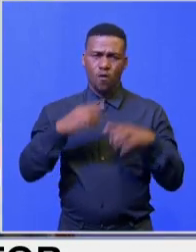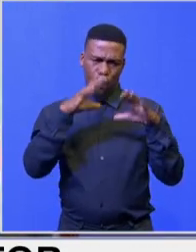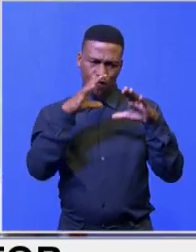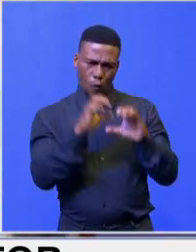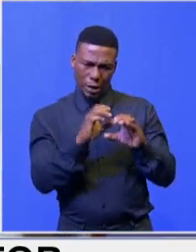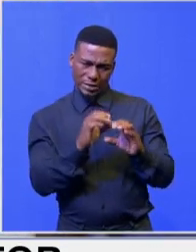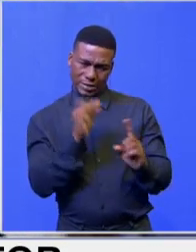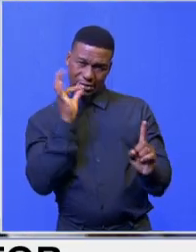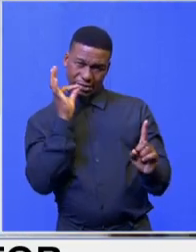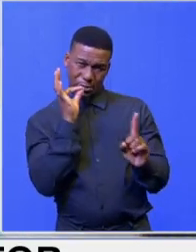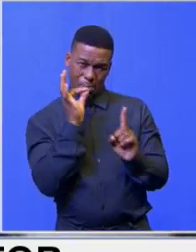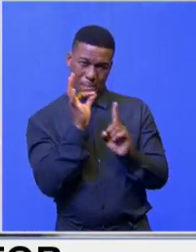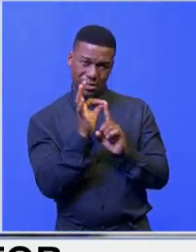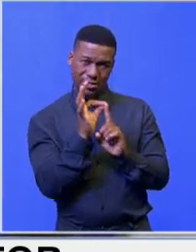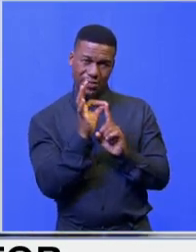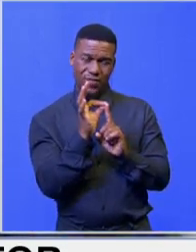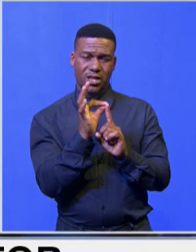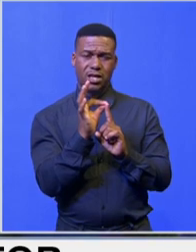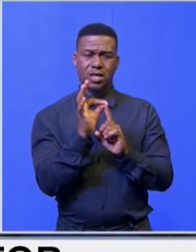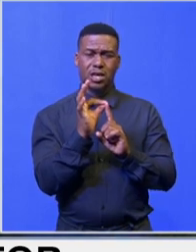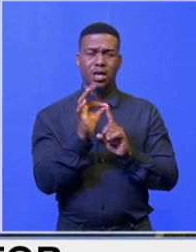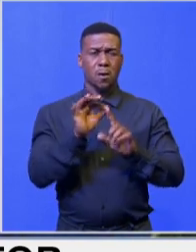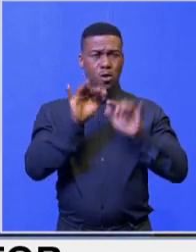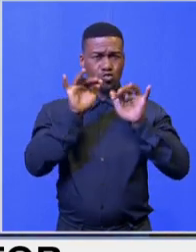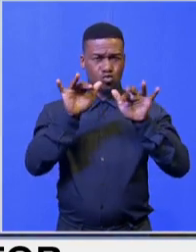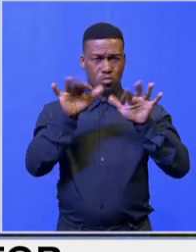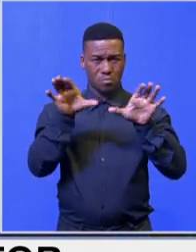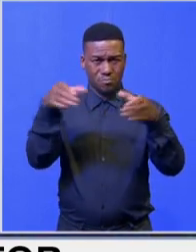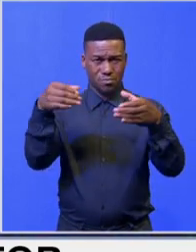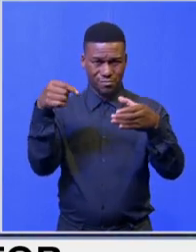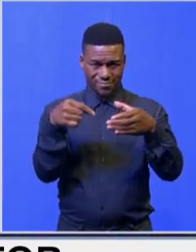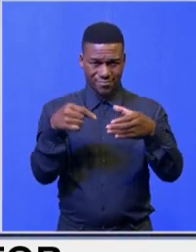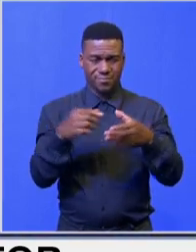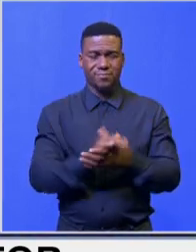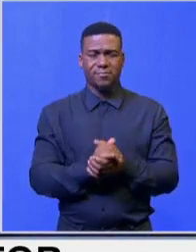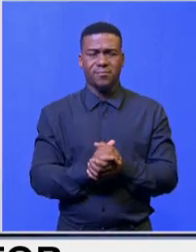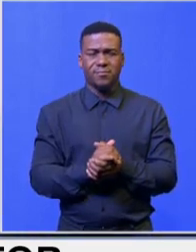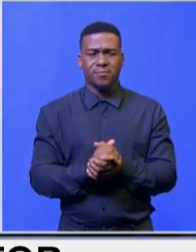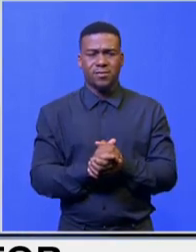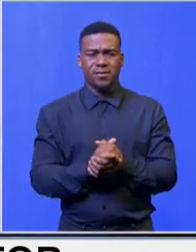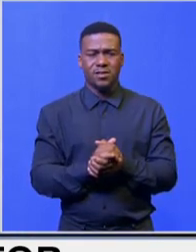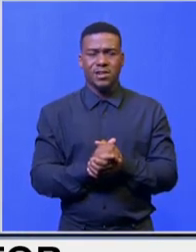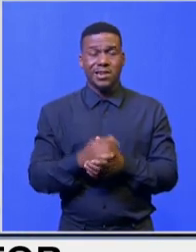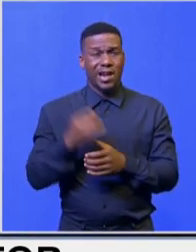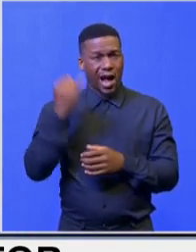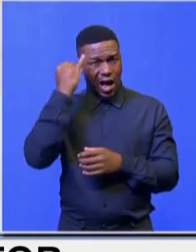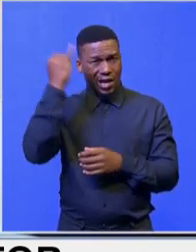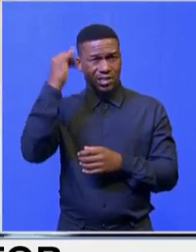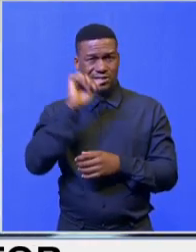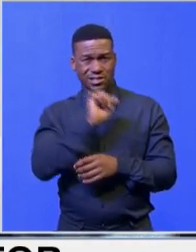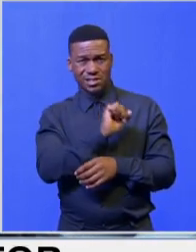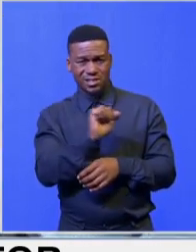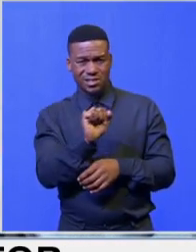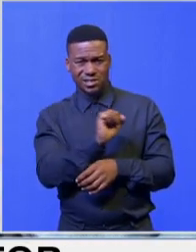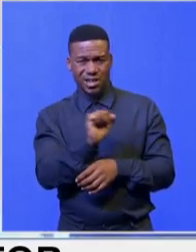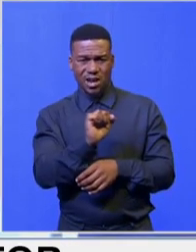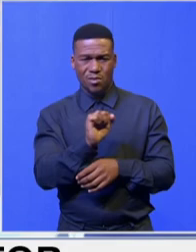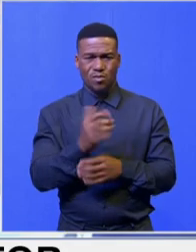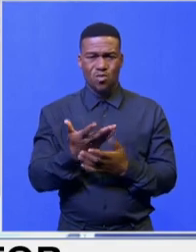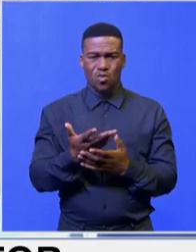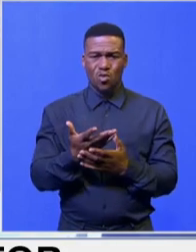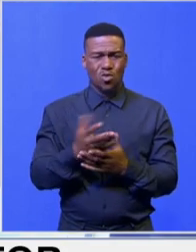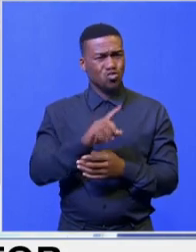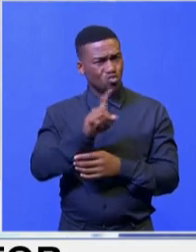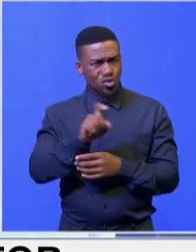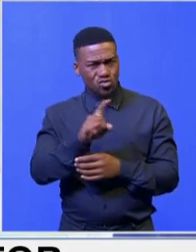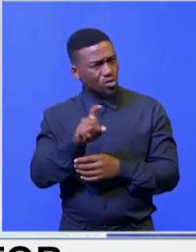very minority, and that could be completely fine. As I'm saying, because their ideological orientation is